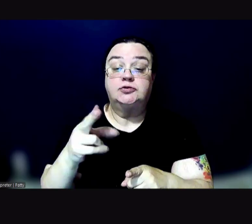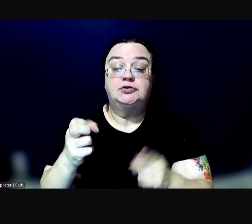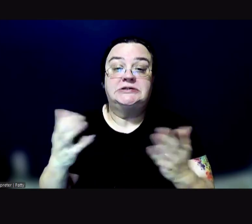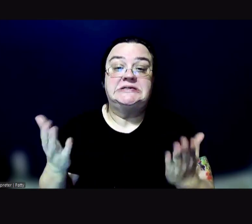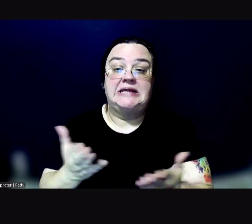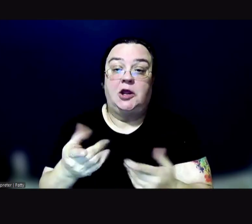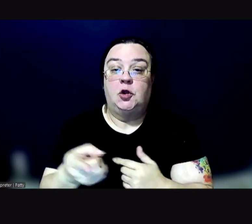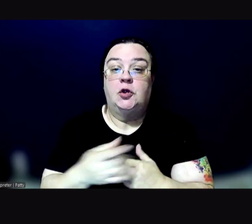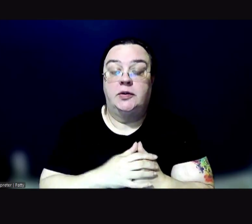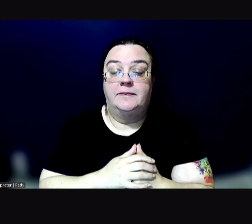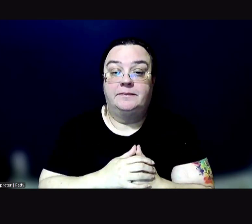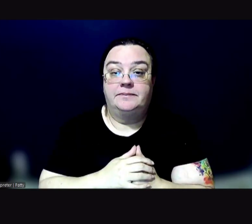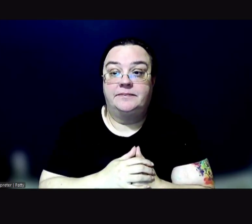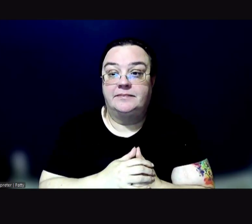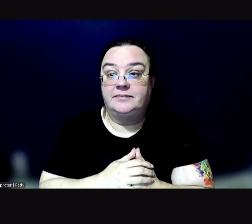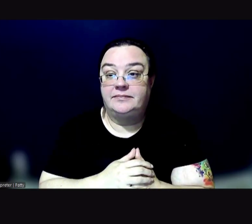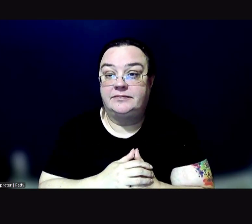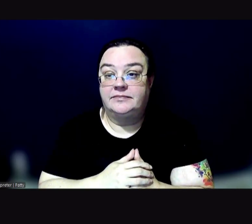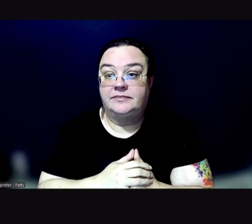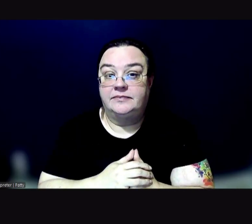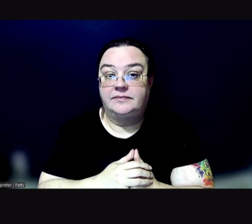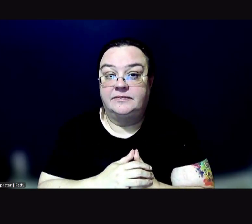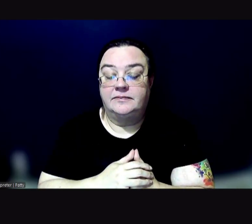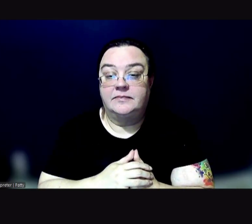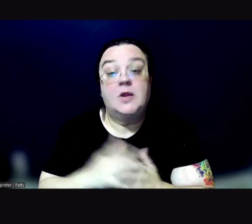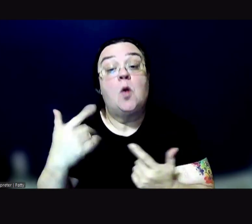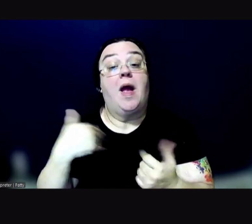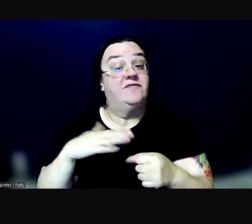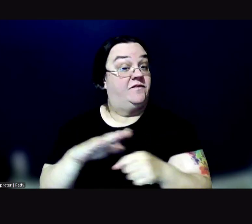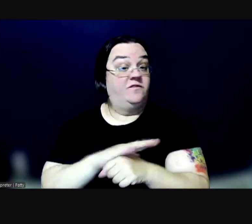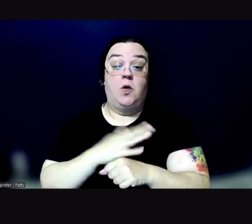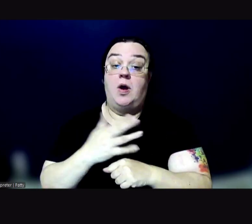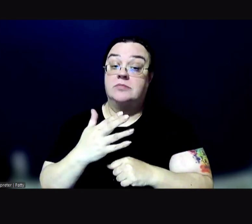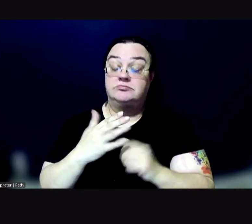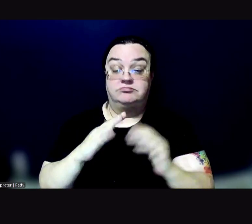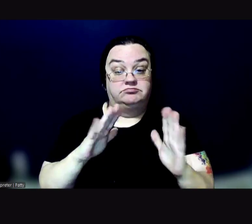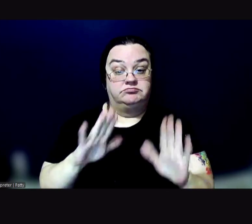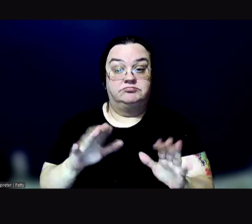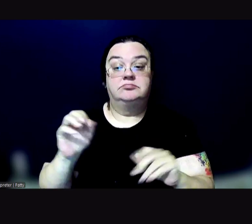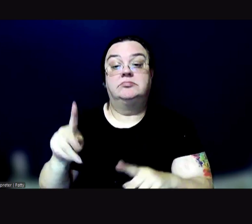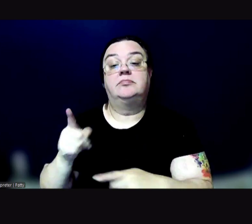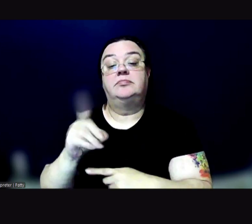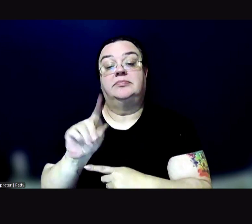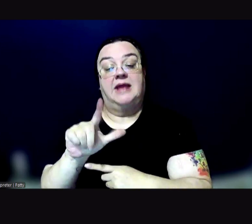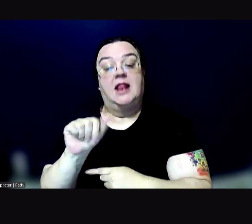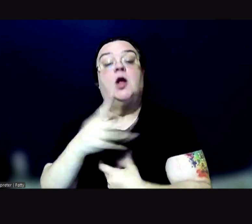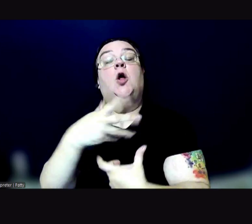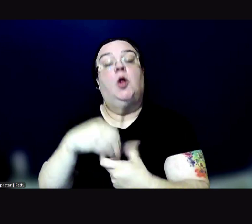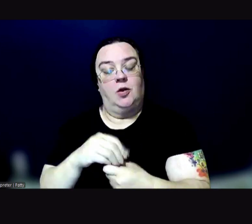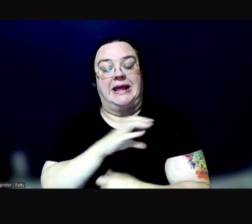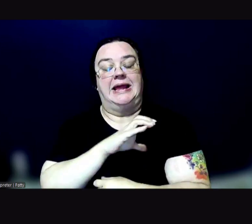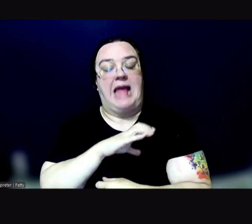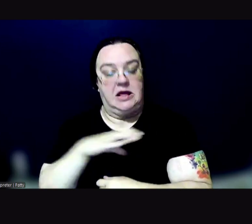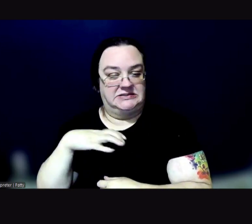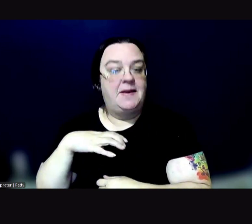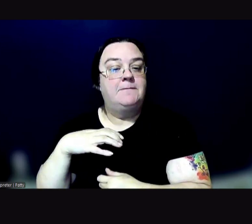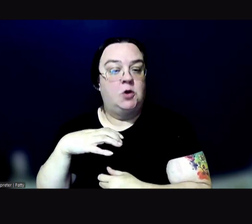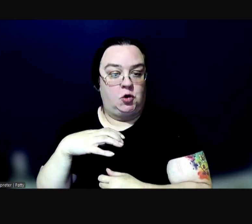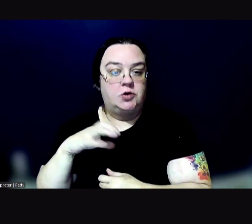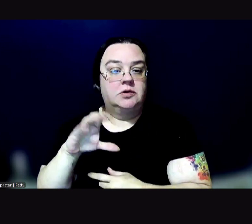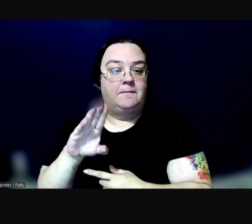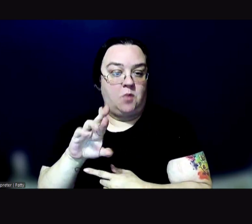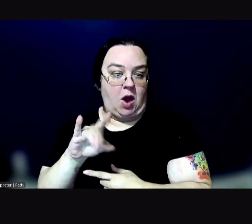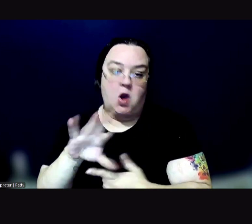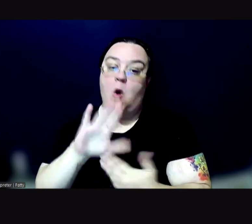join. We have a full house. Yes. Okay, with So you're including Councilmember Briner, Every council member.